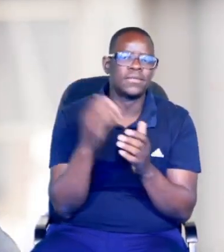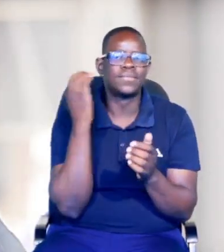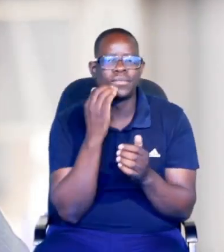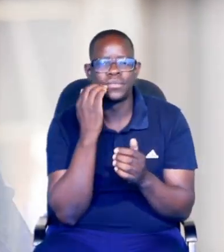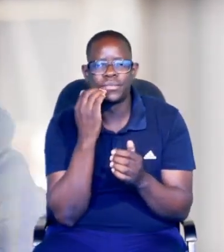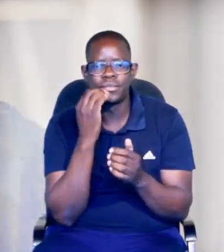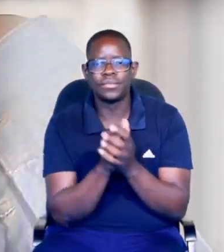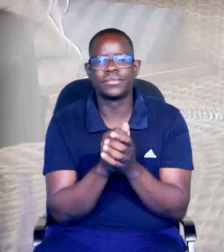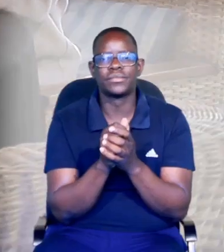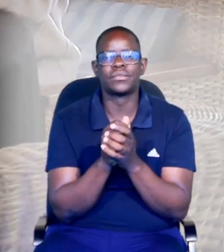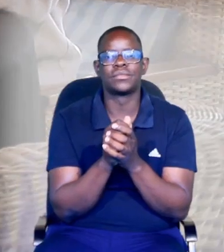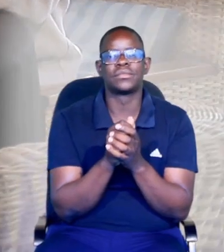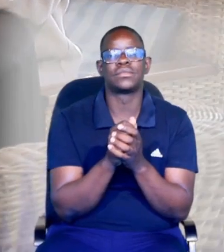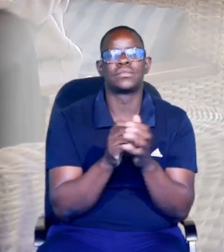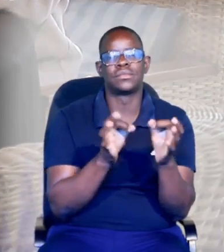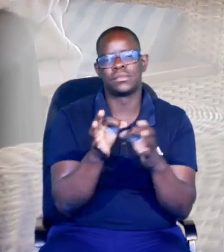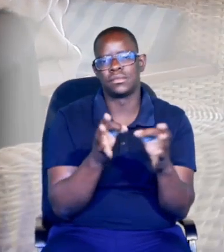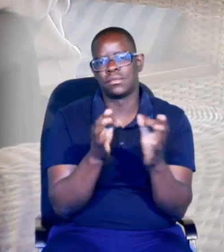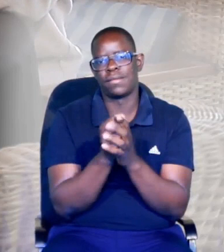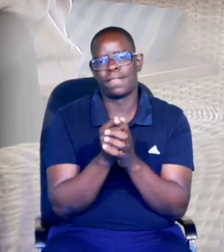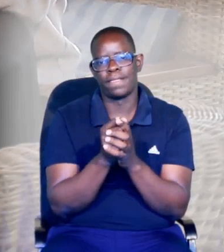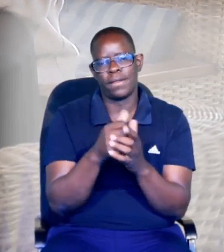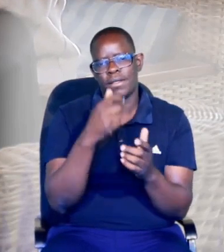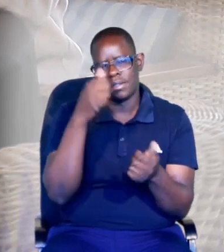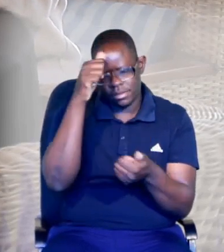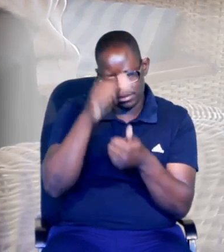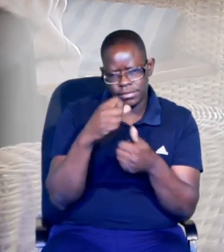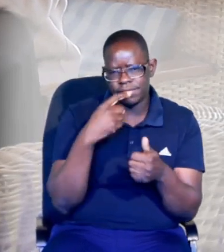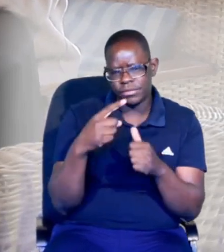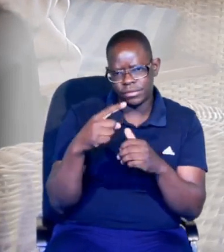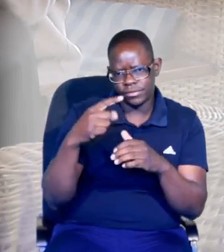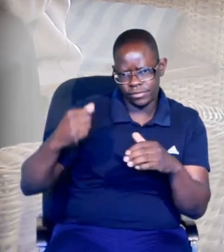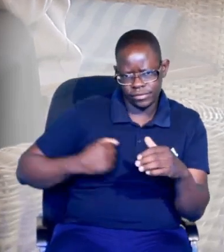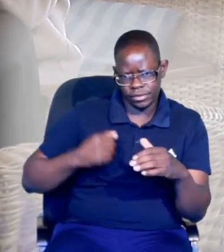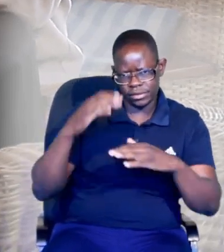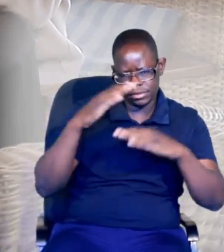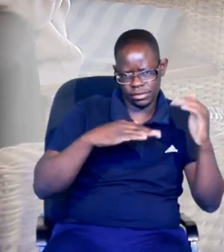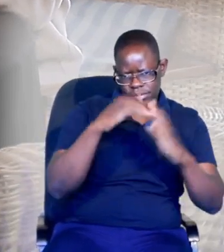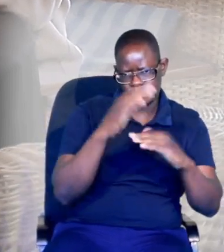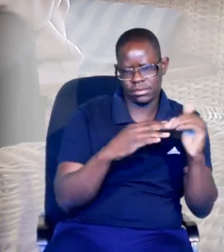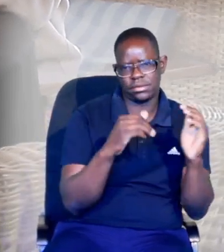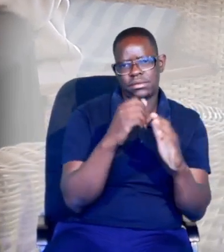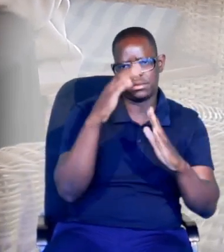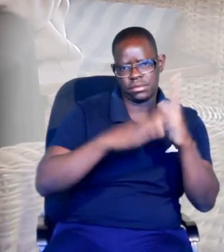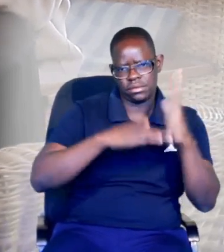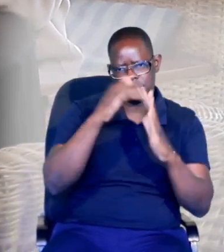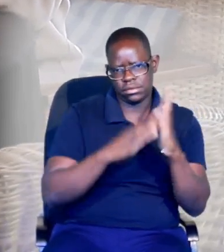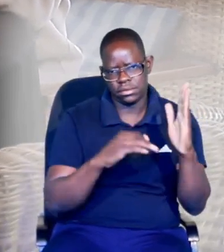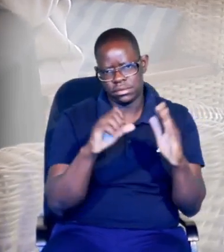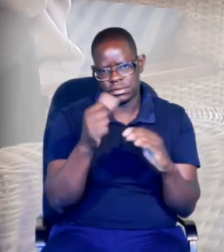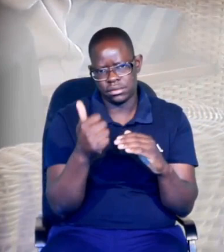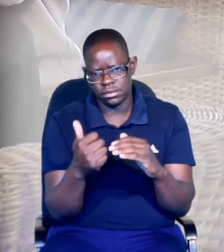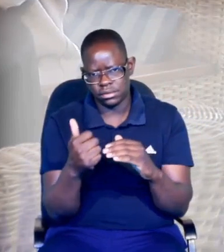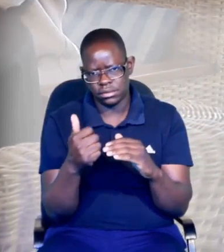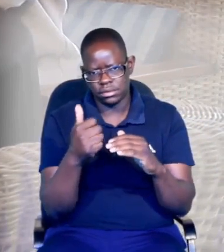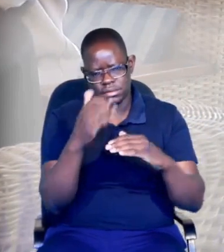Sorry, details please. I remember I told you my father is a carpenter. Yeah. And there was that other guy that was painting. Yeah, and there was also somebody